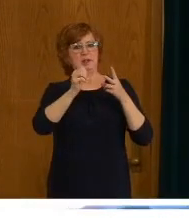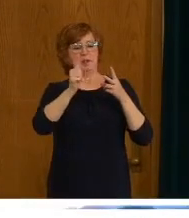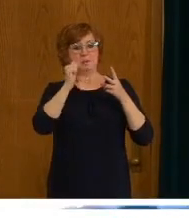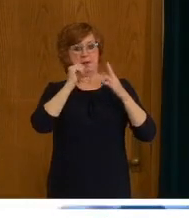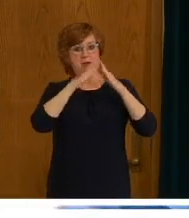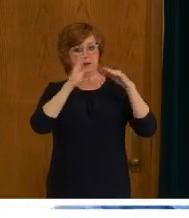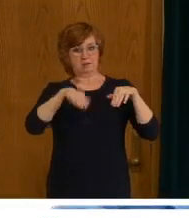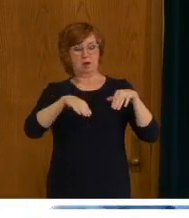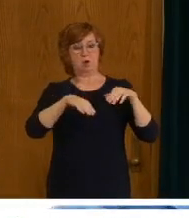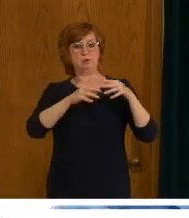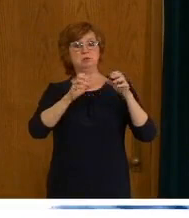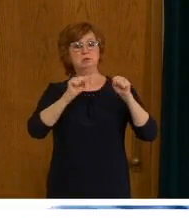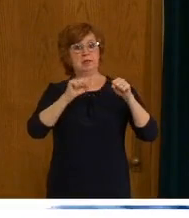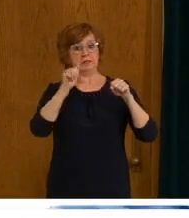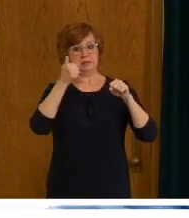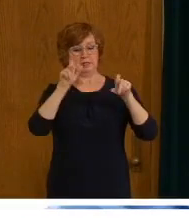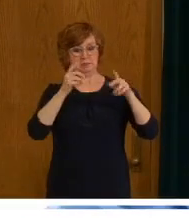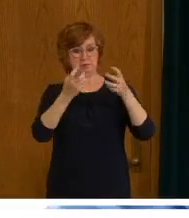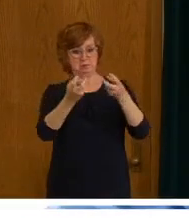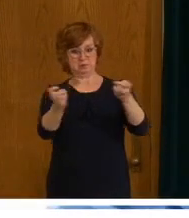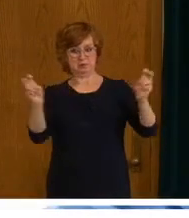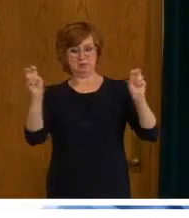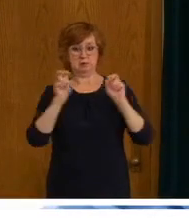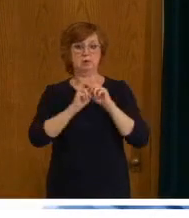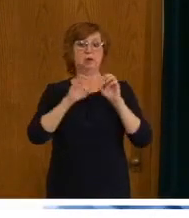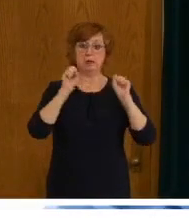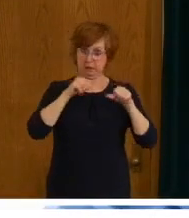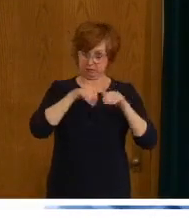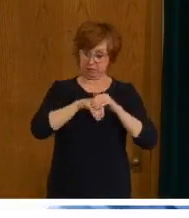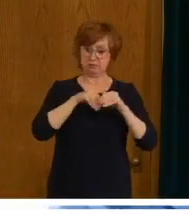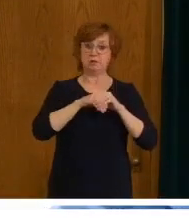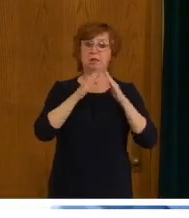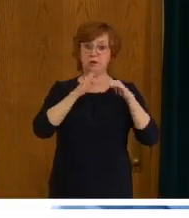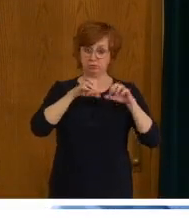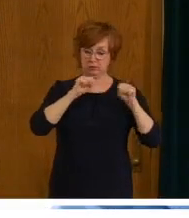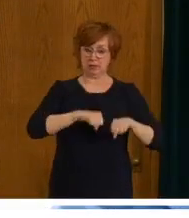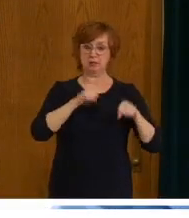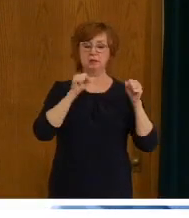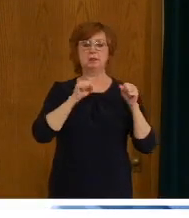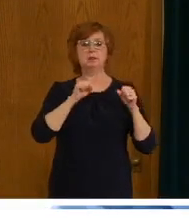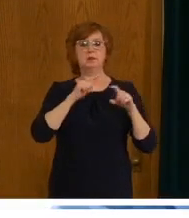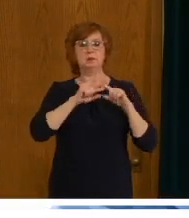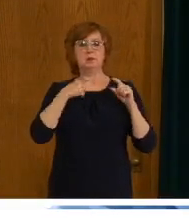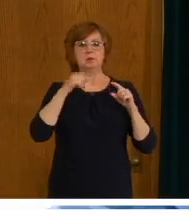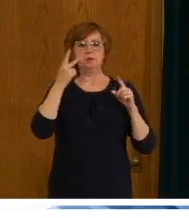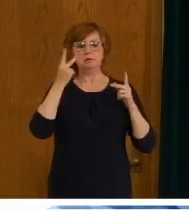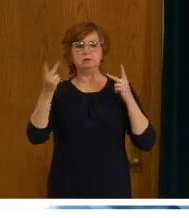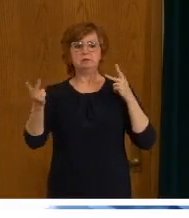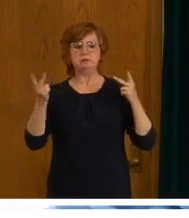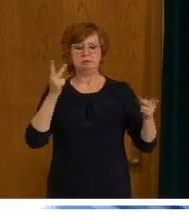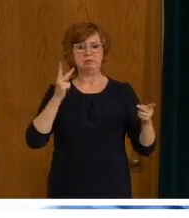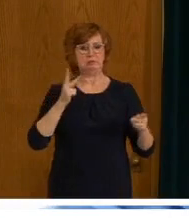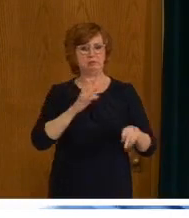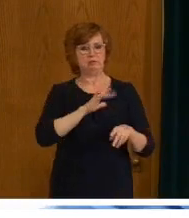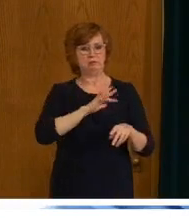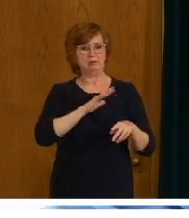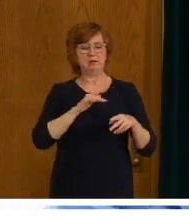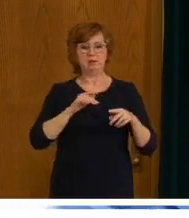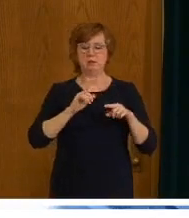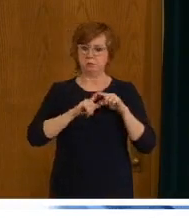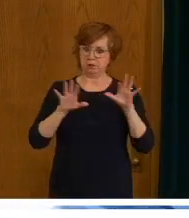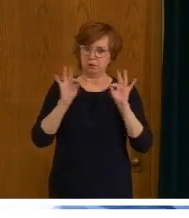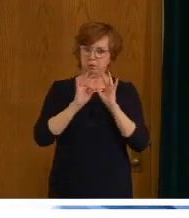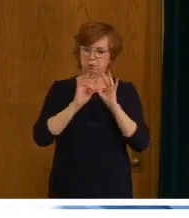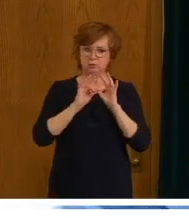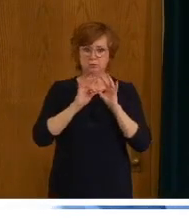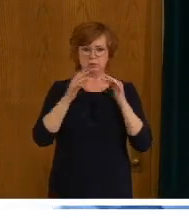up to 10 people. Although you can also meet indoors. But it is important that we fully understand what still is required under